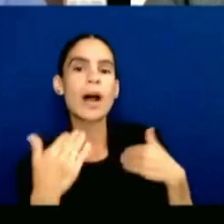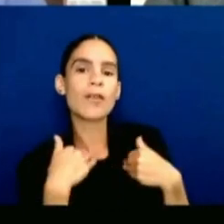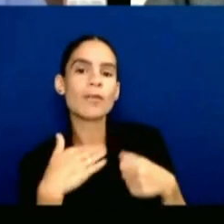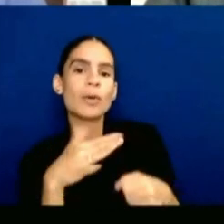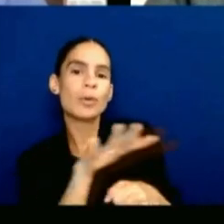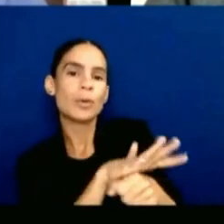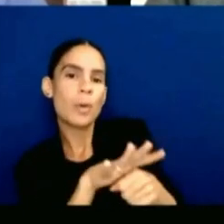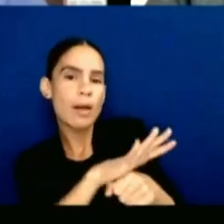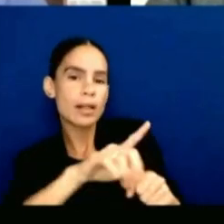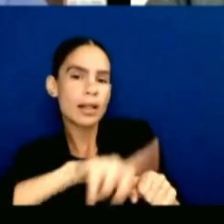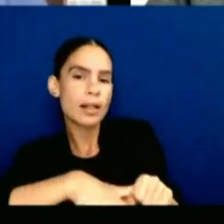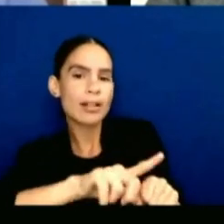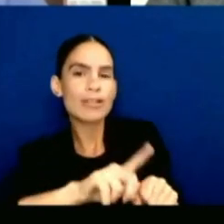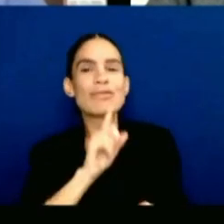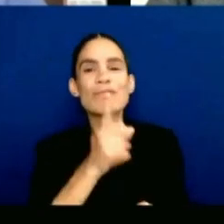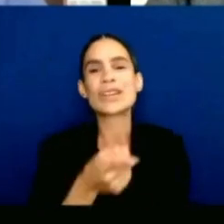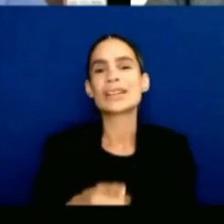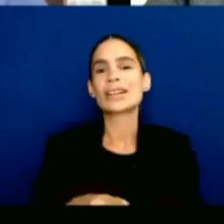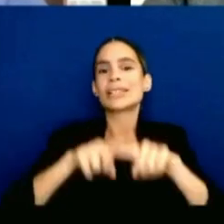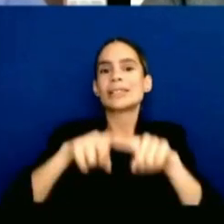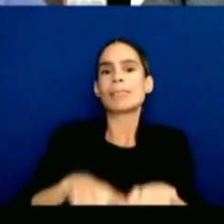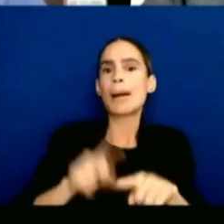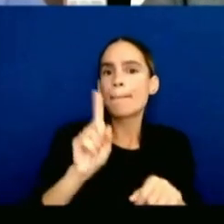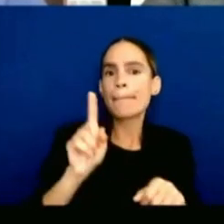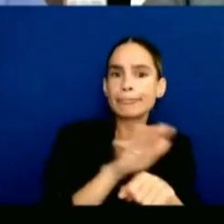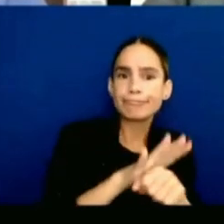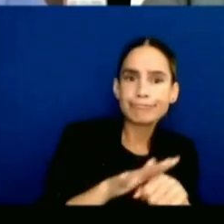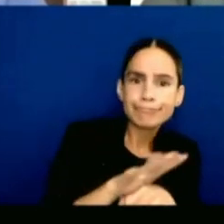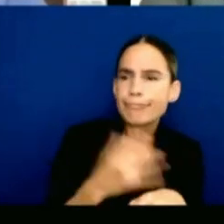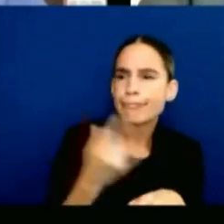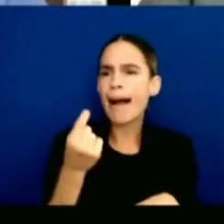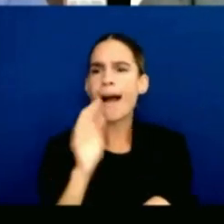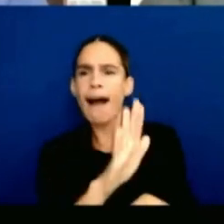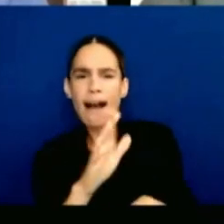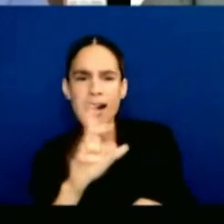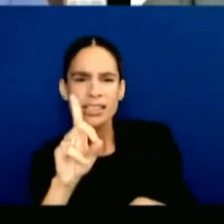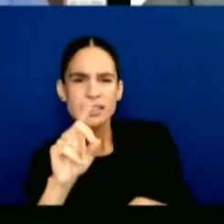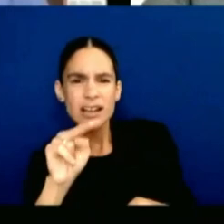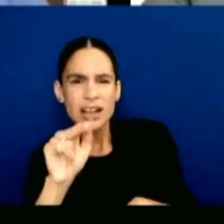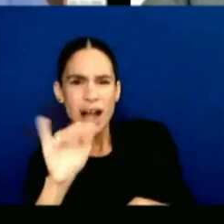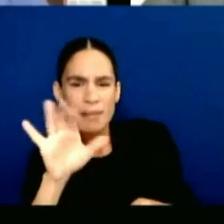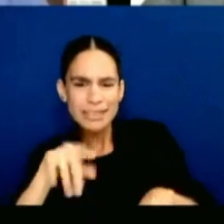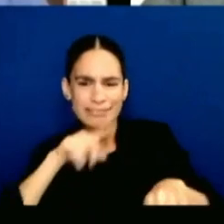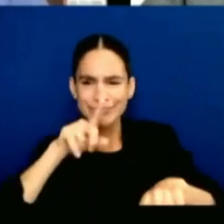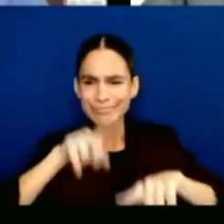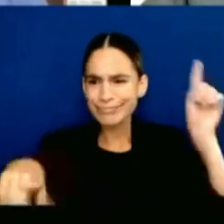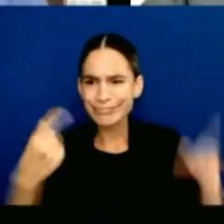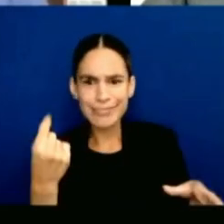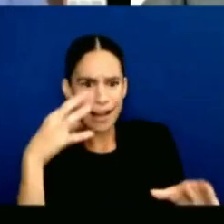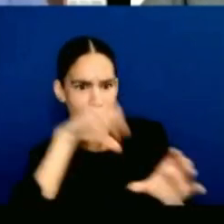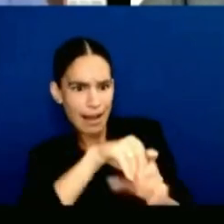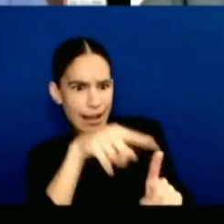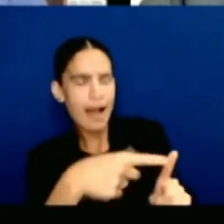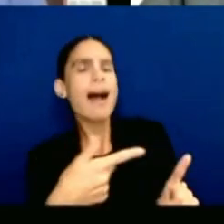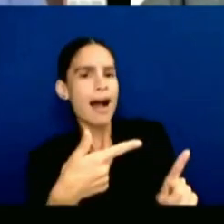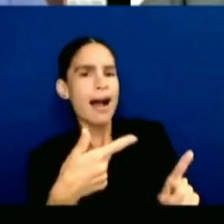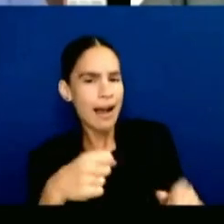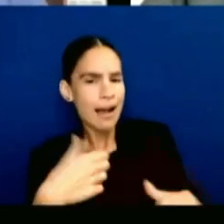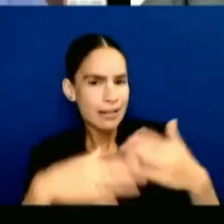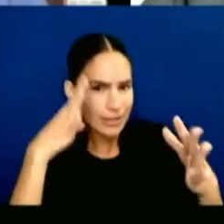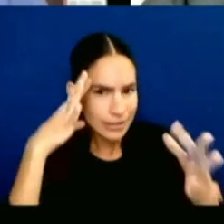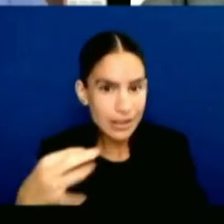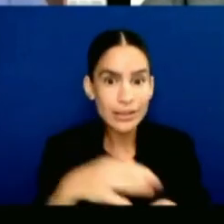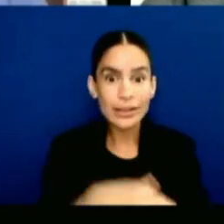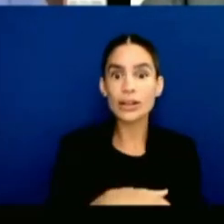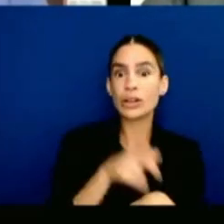of the virus spread in your location. If you're in a county in Casper, Wyoming, where there's almost no infections, you probably don't have to